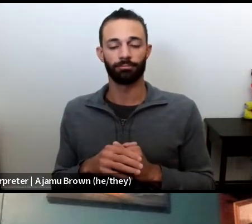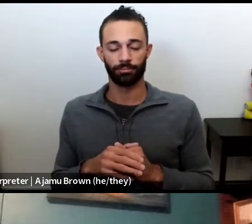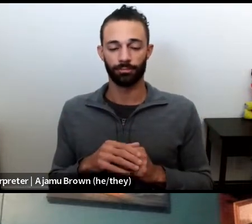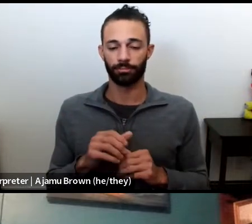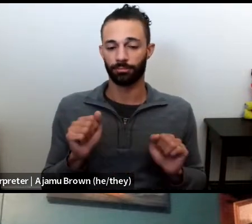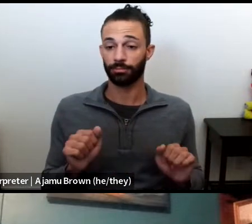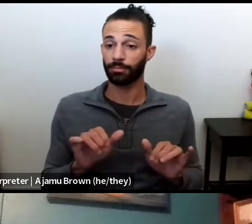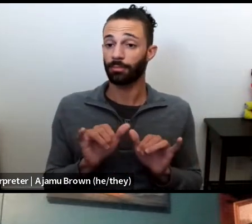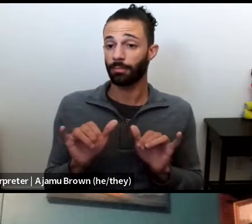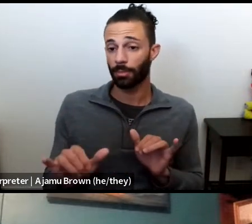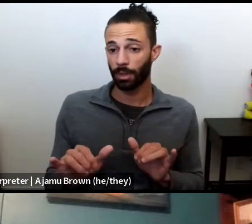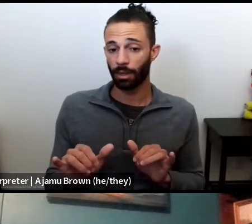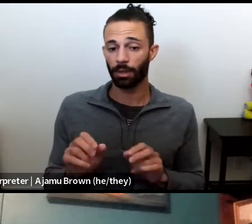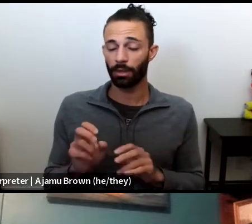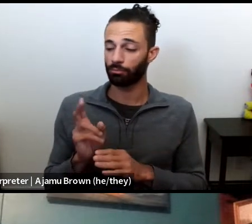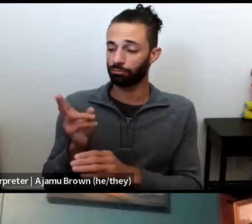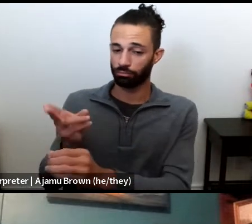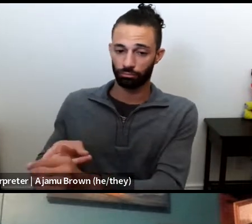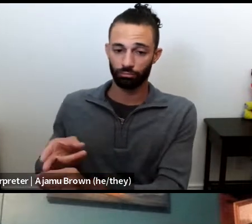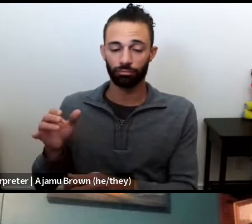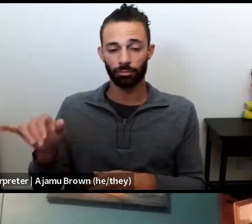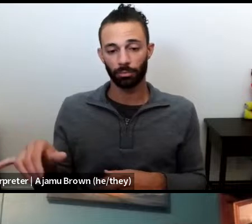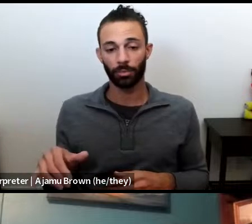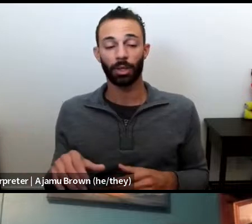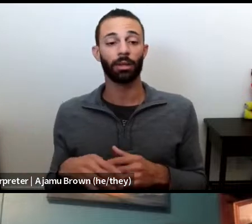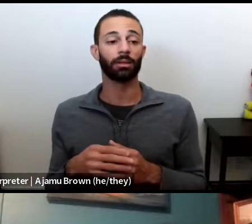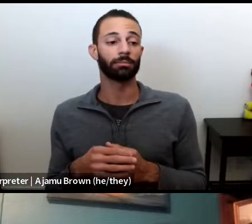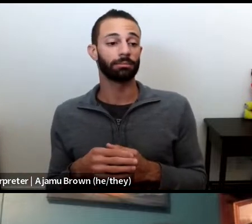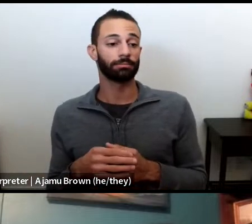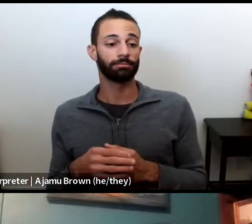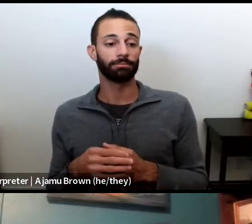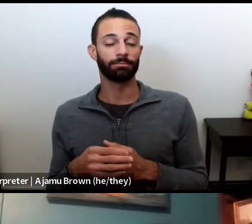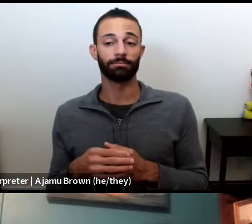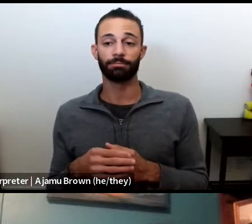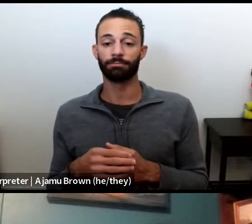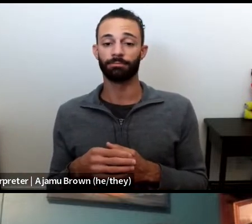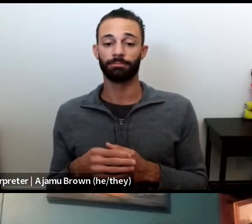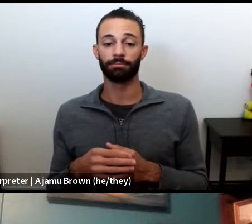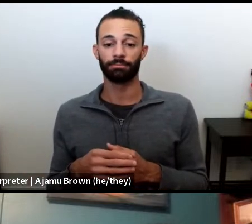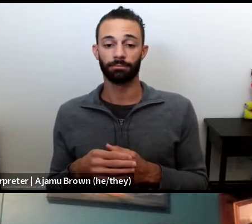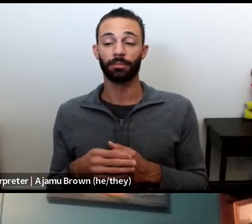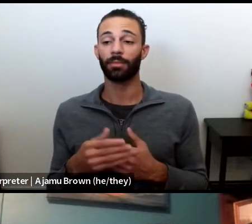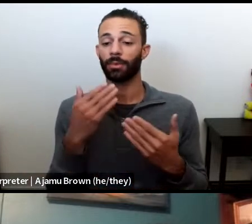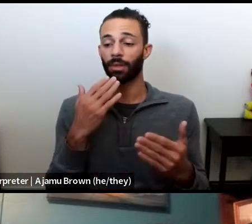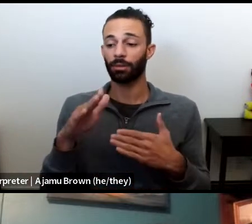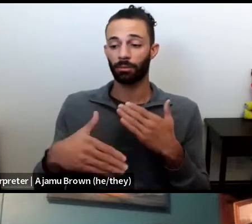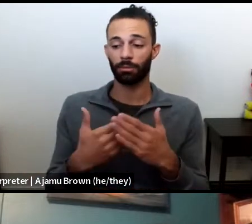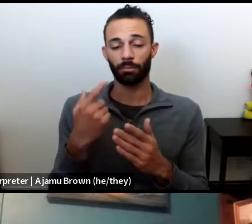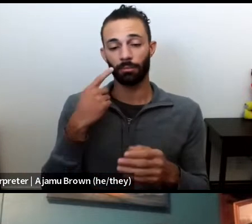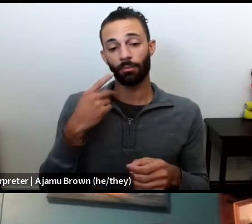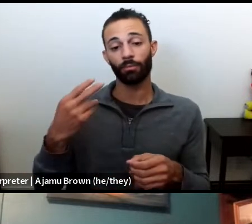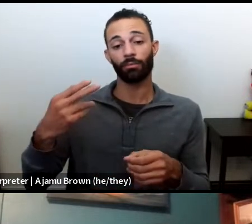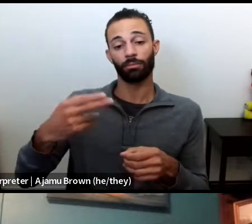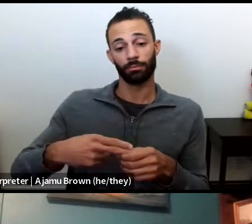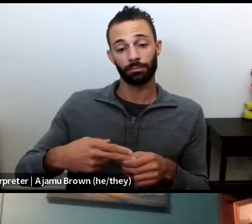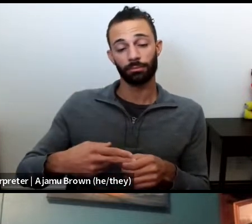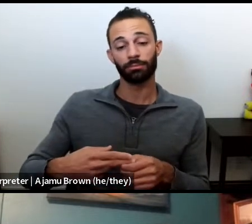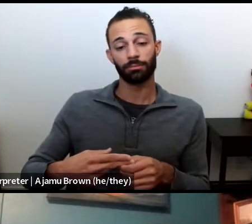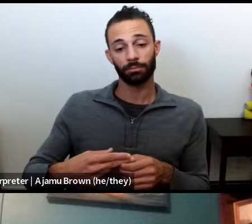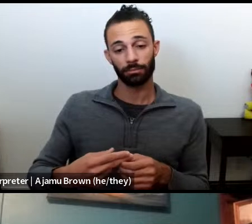that. Otherwise, thank you all so much for participating in our Trans Diaspora